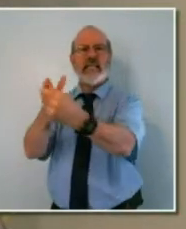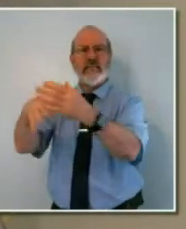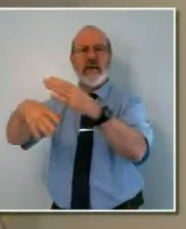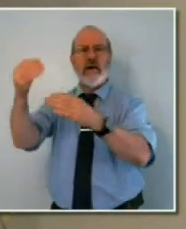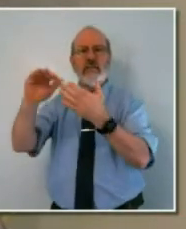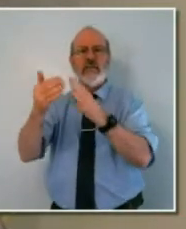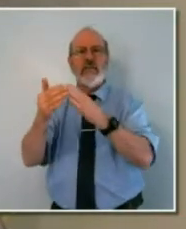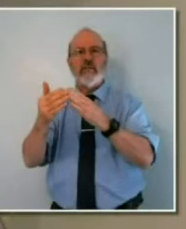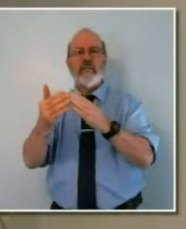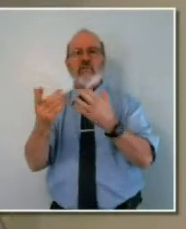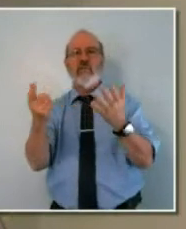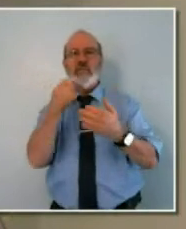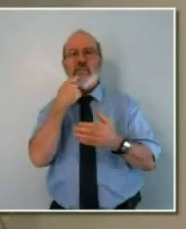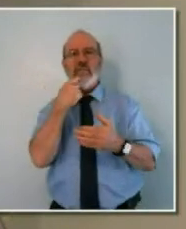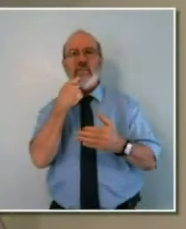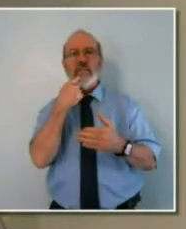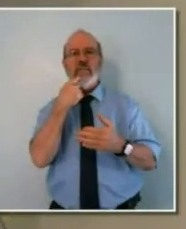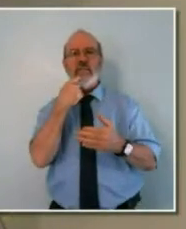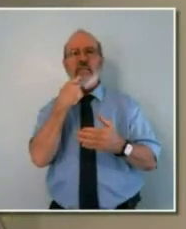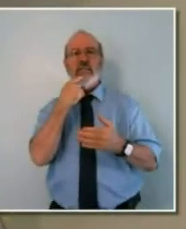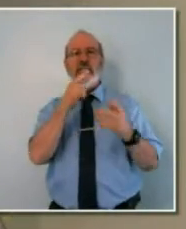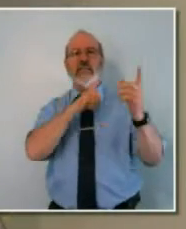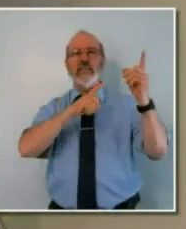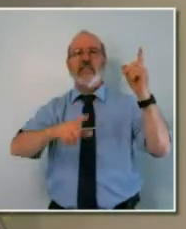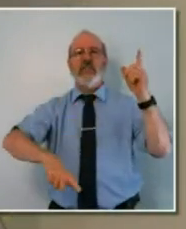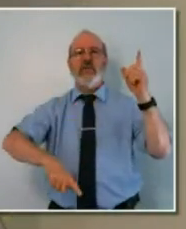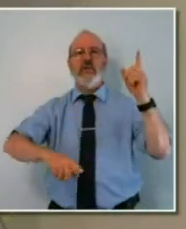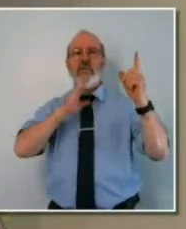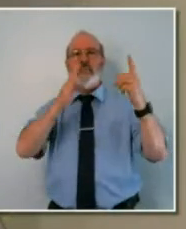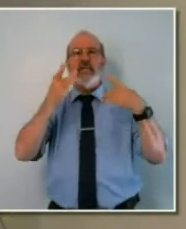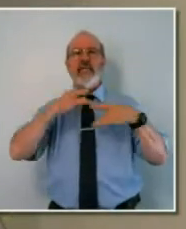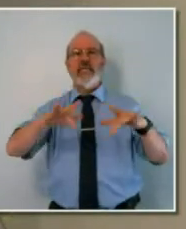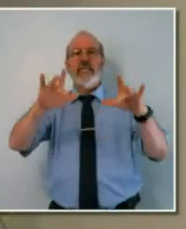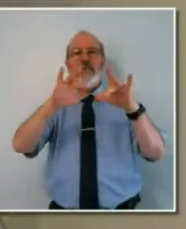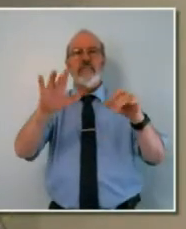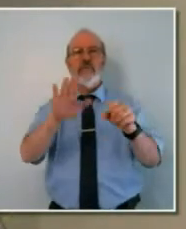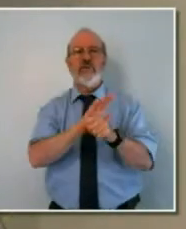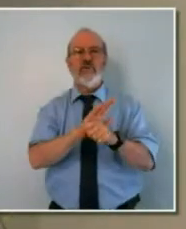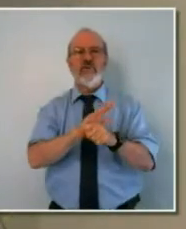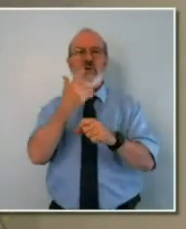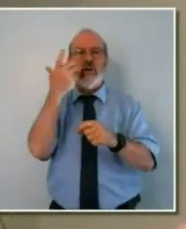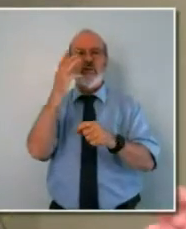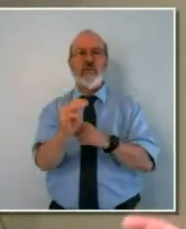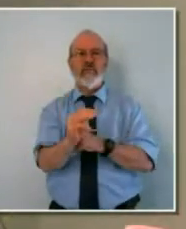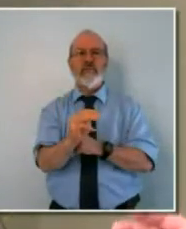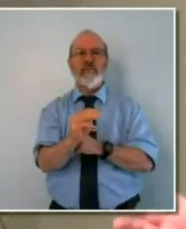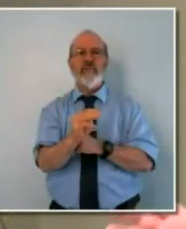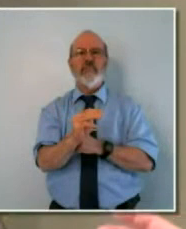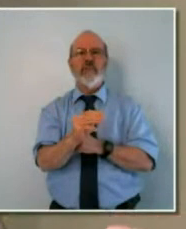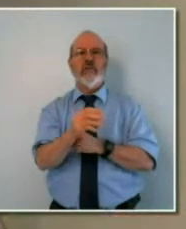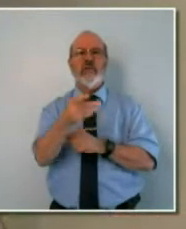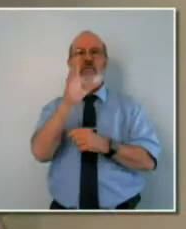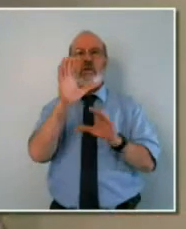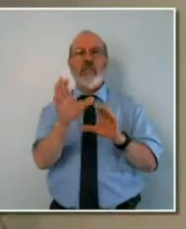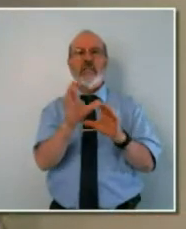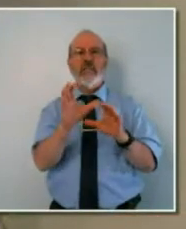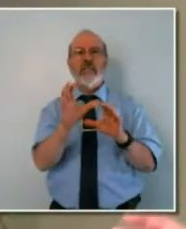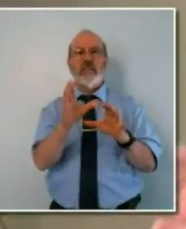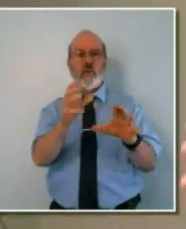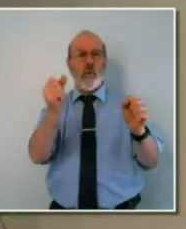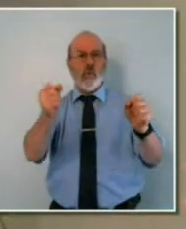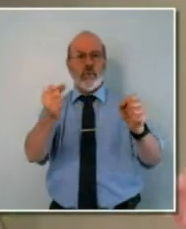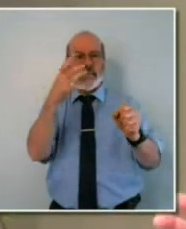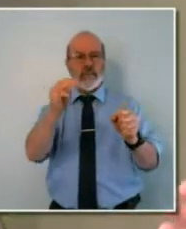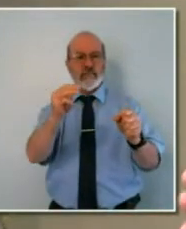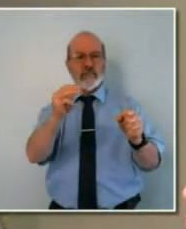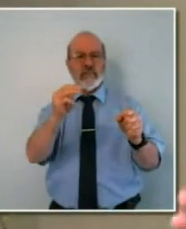it says? It says it this way: the Lord being merciful unto him. What God did in taking a hold of him and taking him out